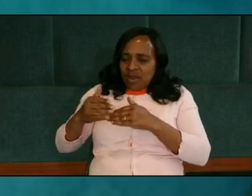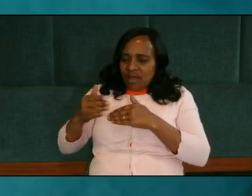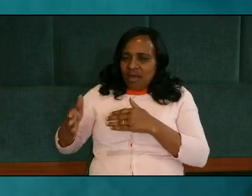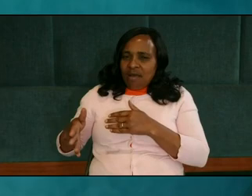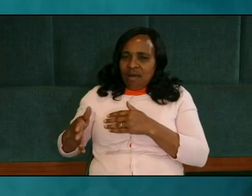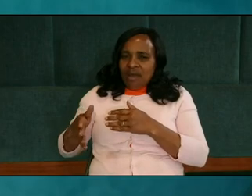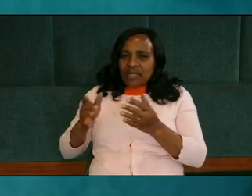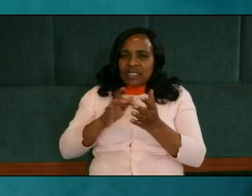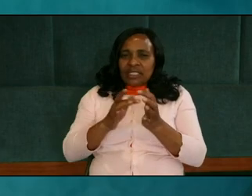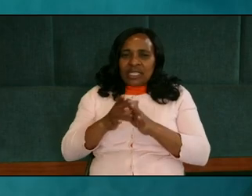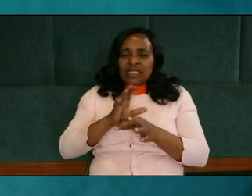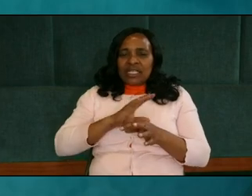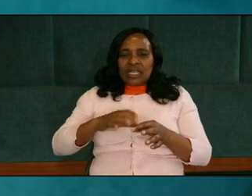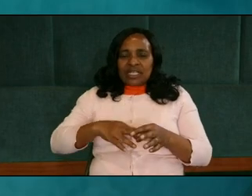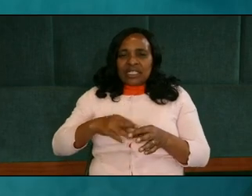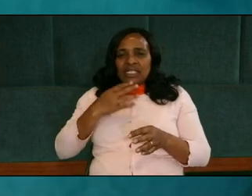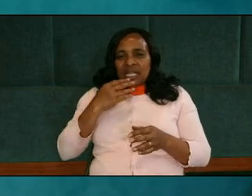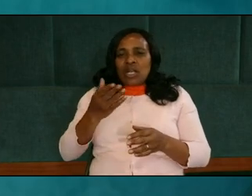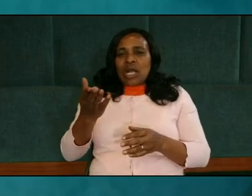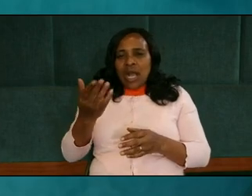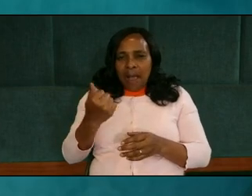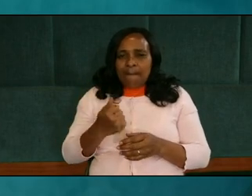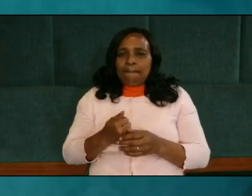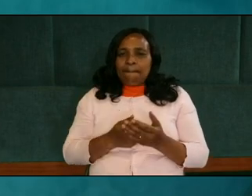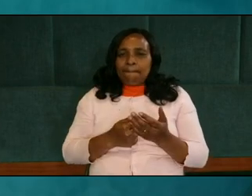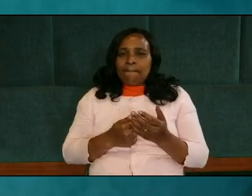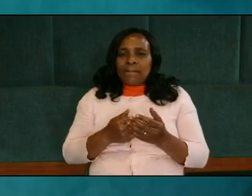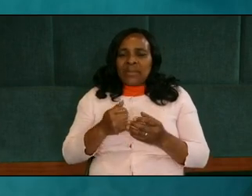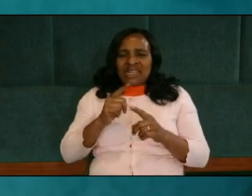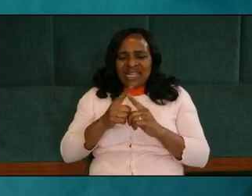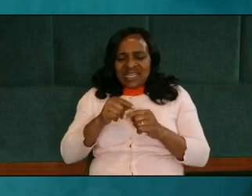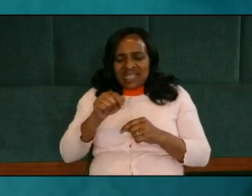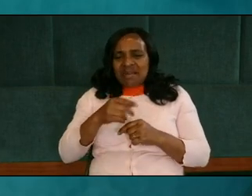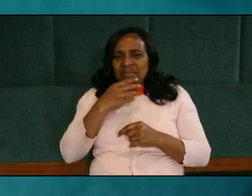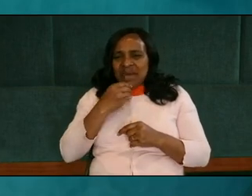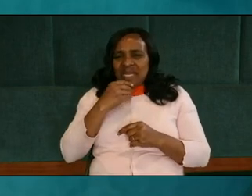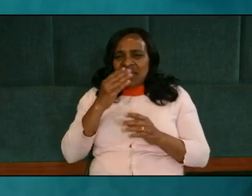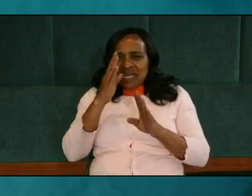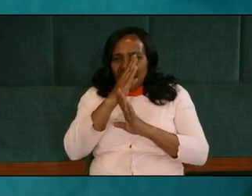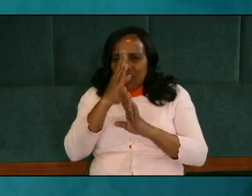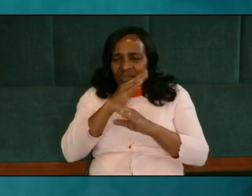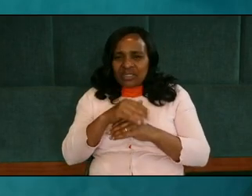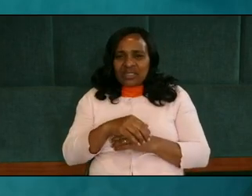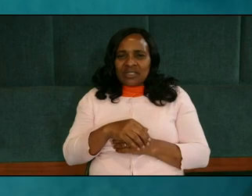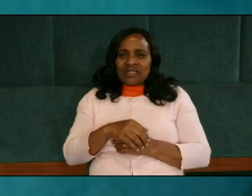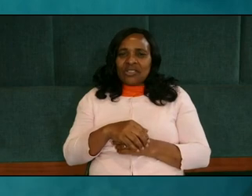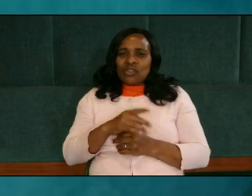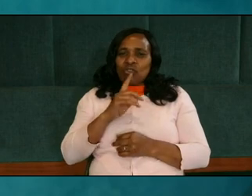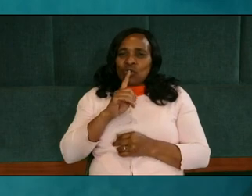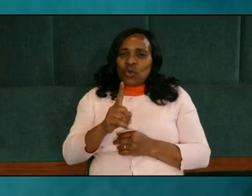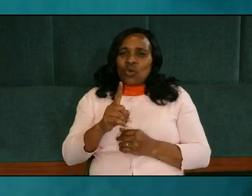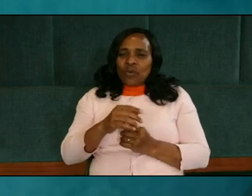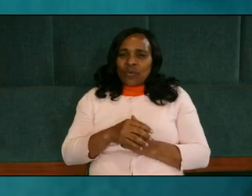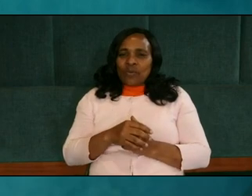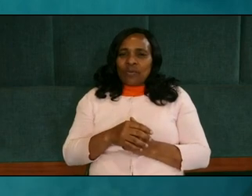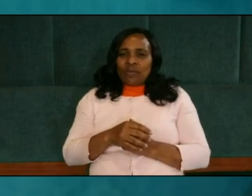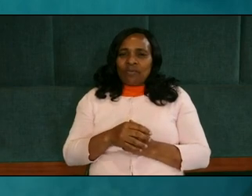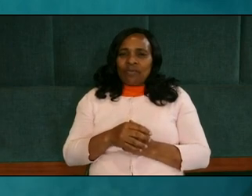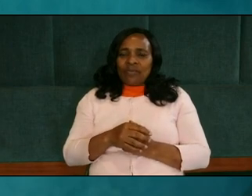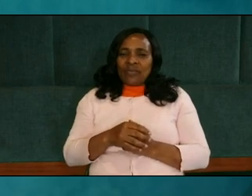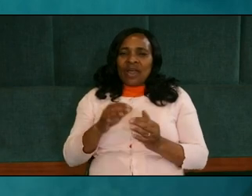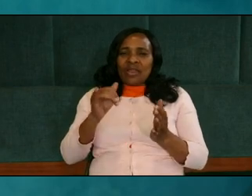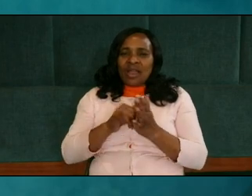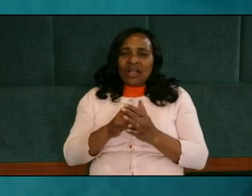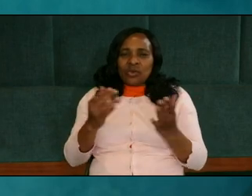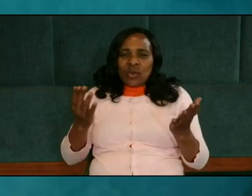Christ is right there telling him to walk and he's still doubting. He's right there. So, yeah, that's why